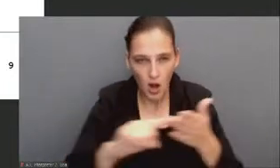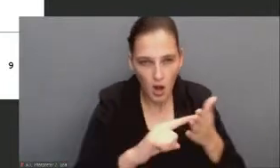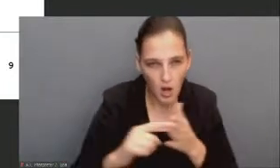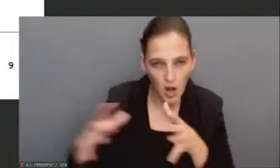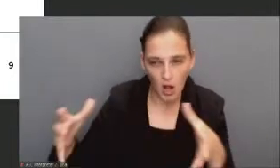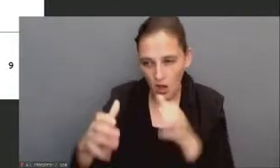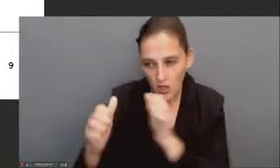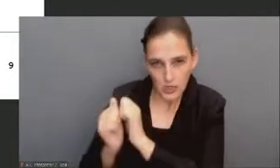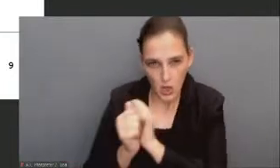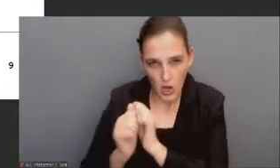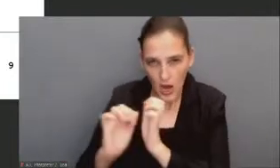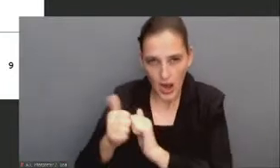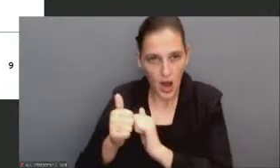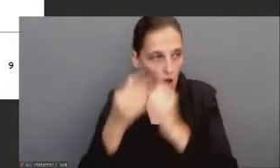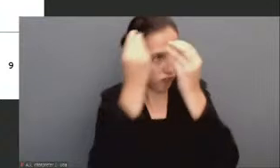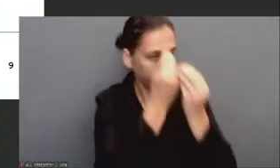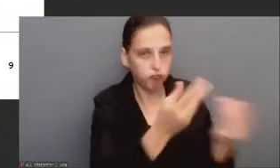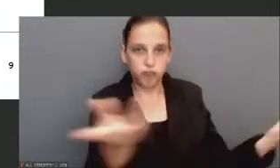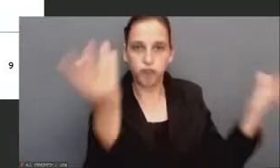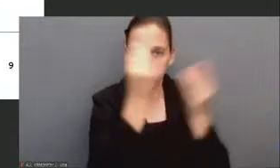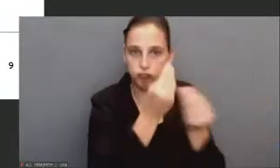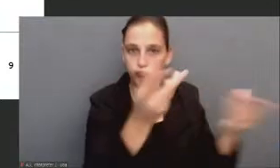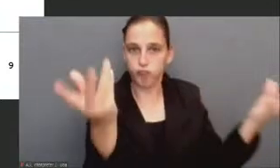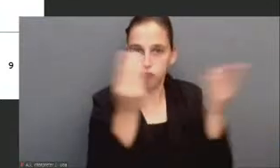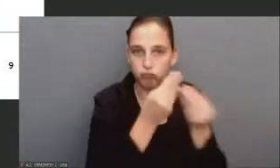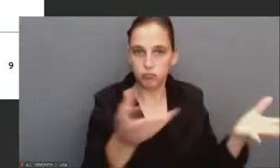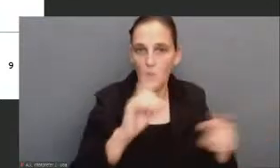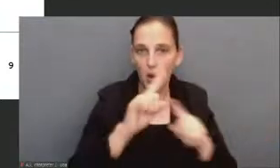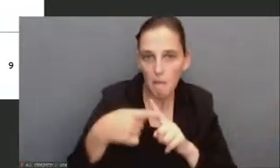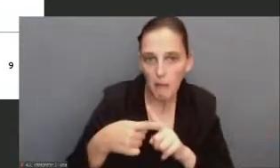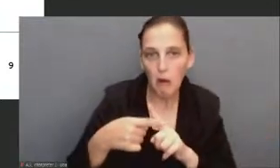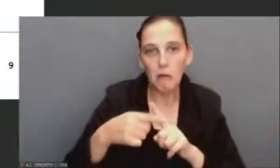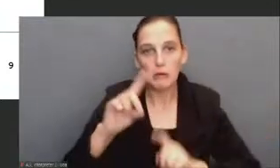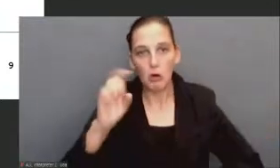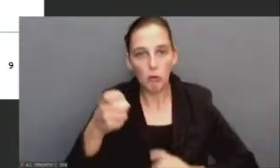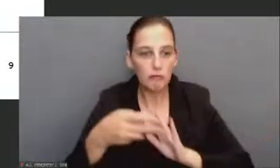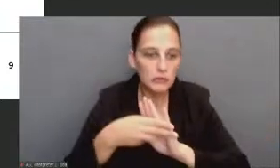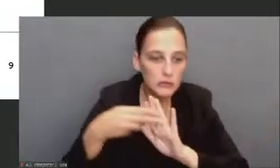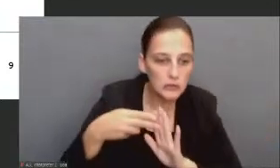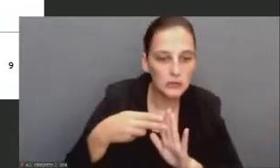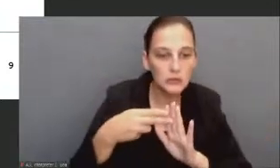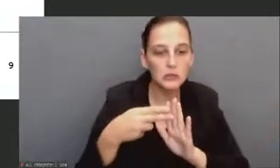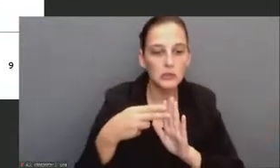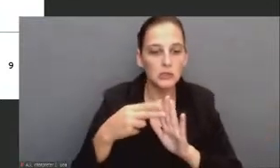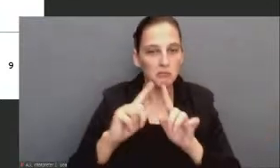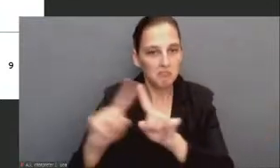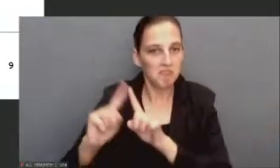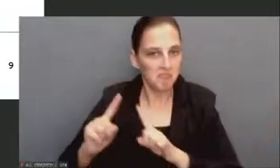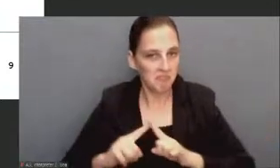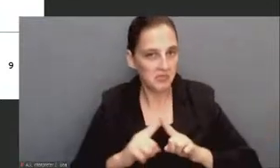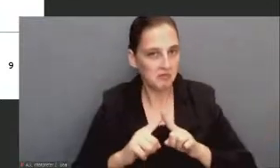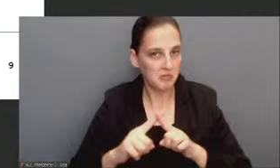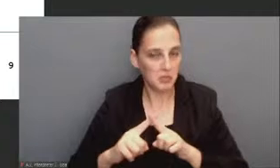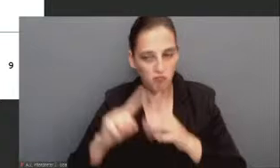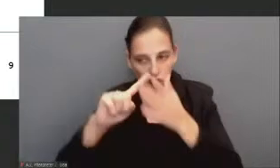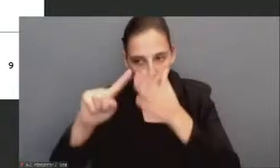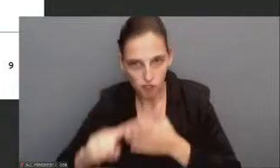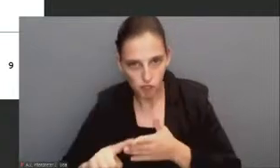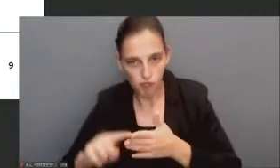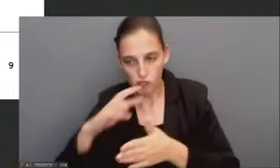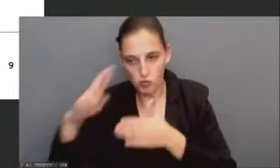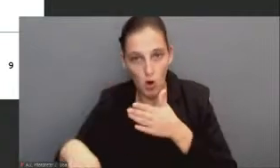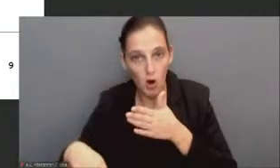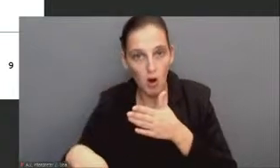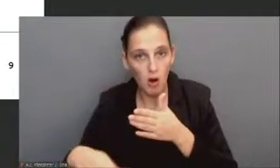about therapeutics and diagnostic practices, particularly so that clinicians can make well-informed and